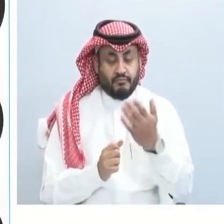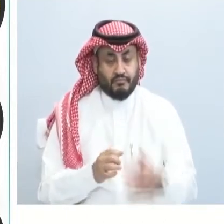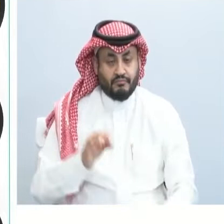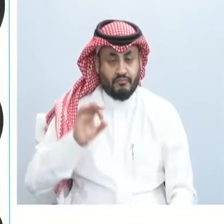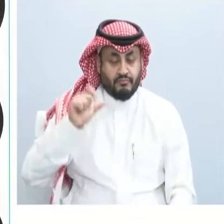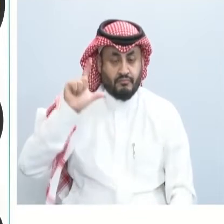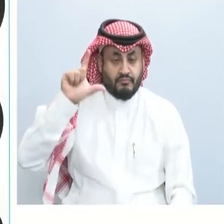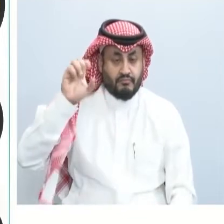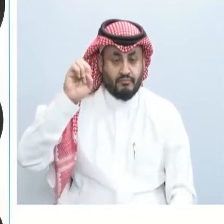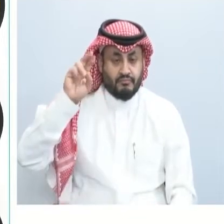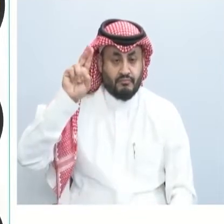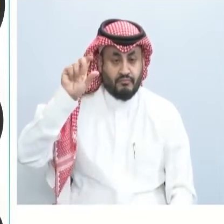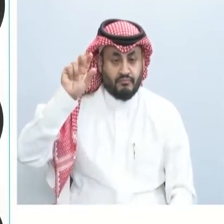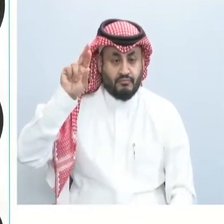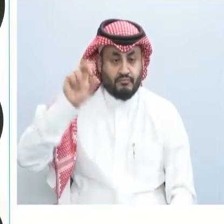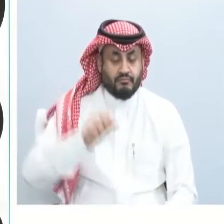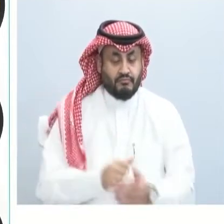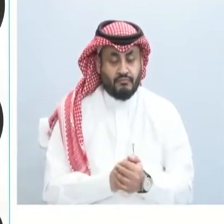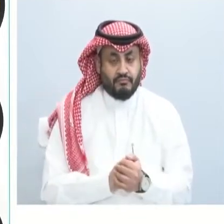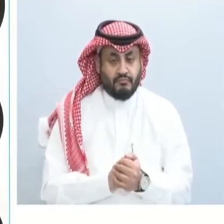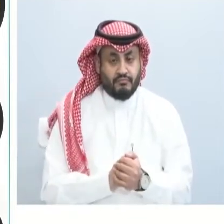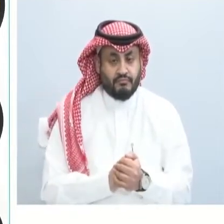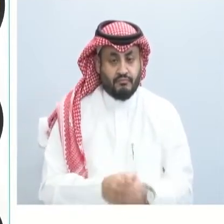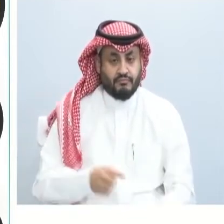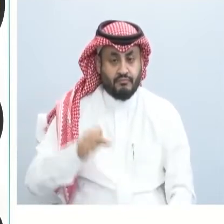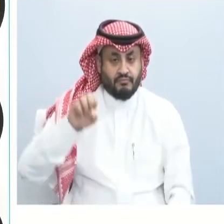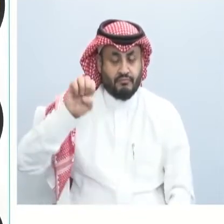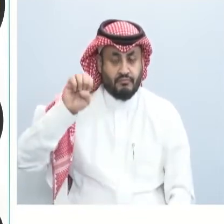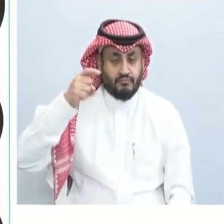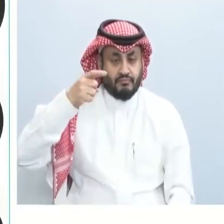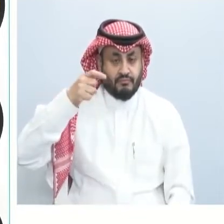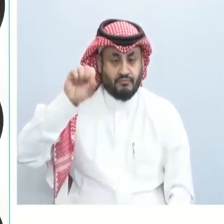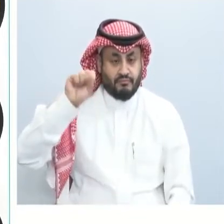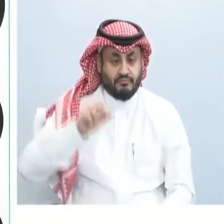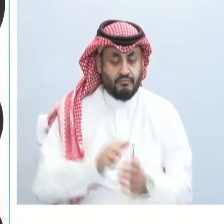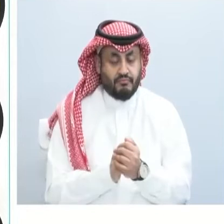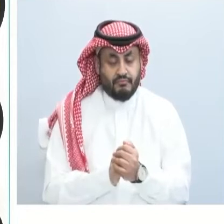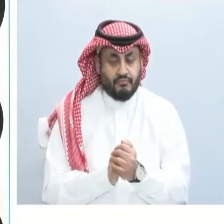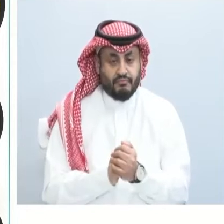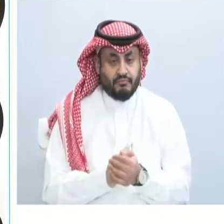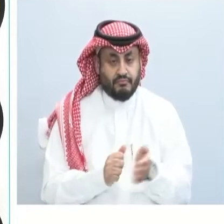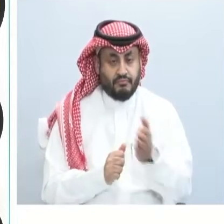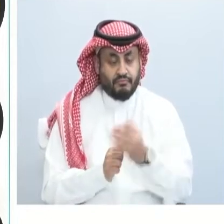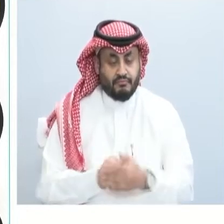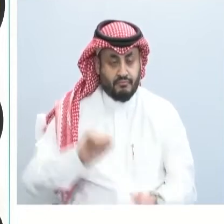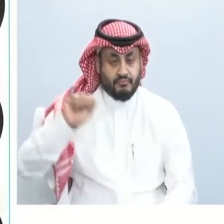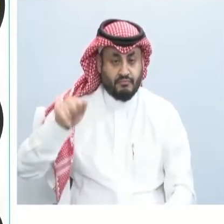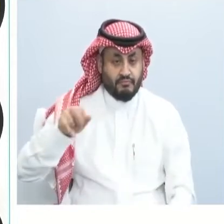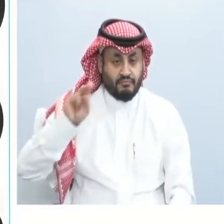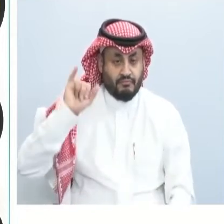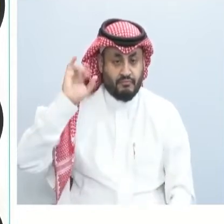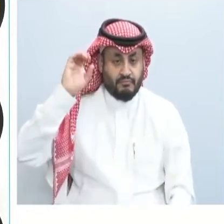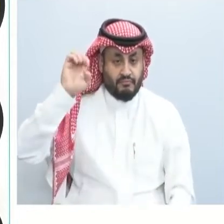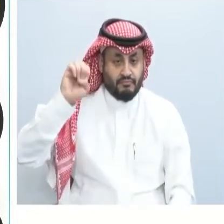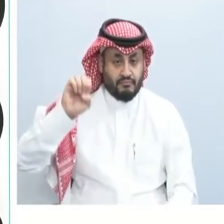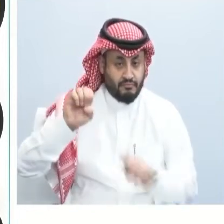we had some flour, but we didn't have any eggs. And we have